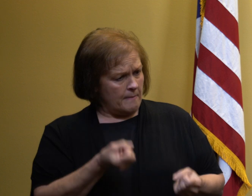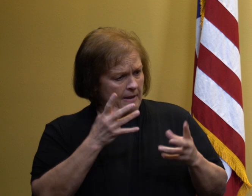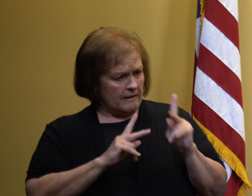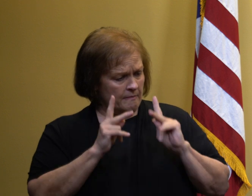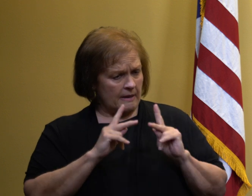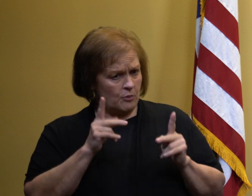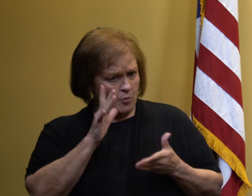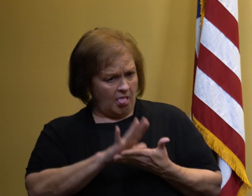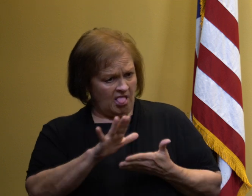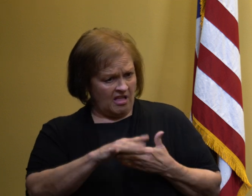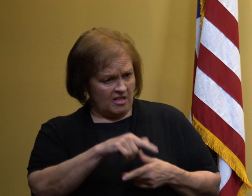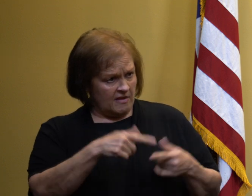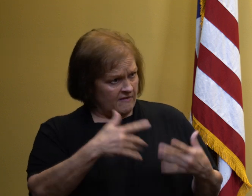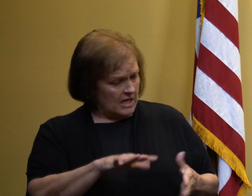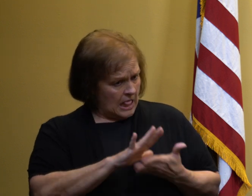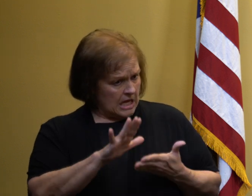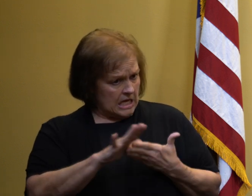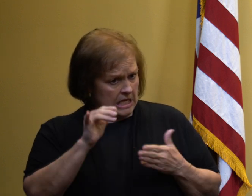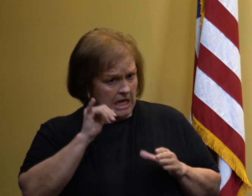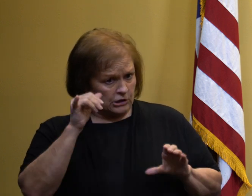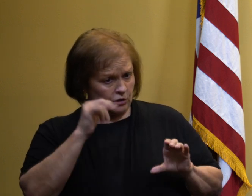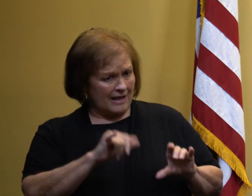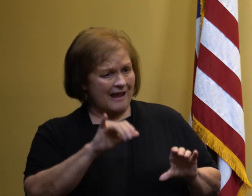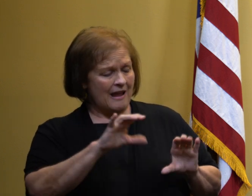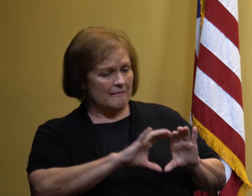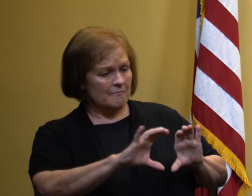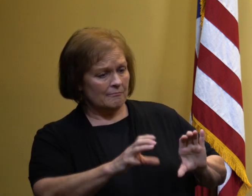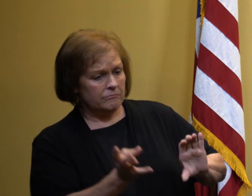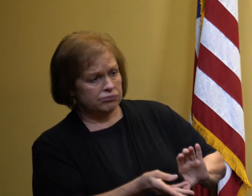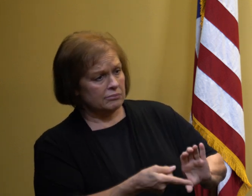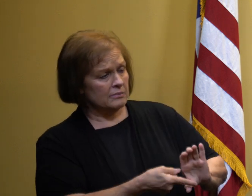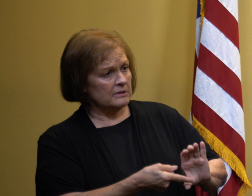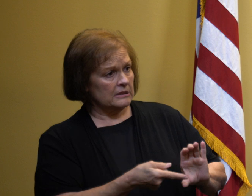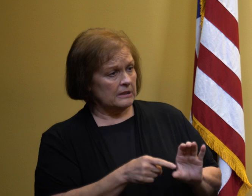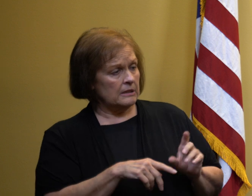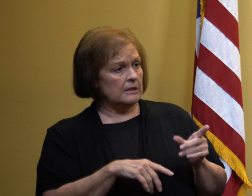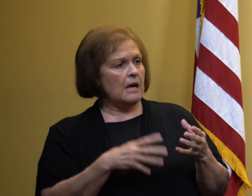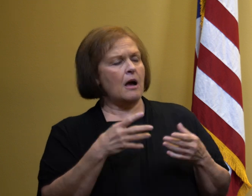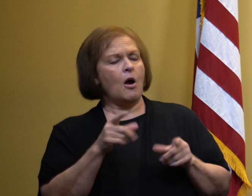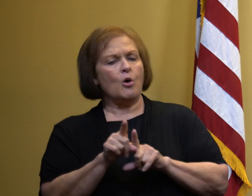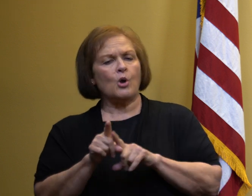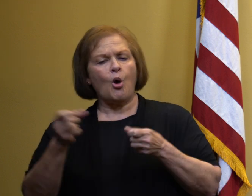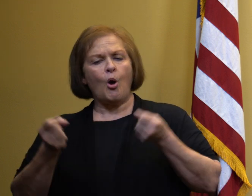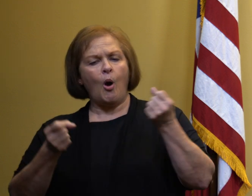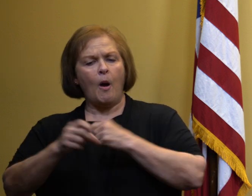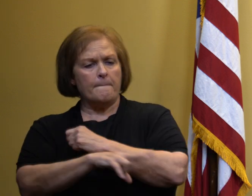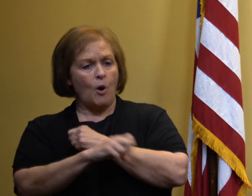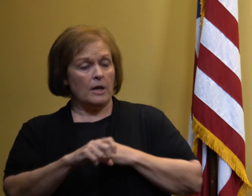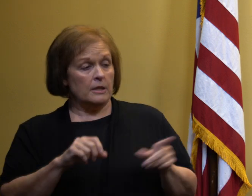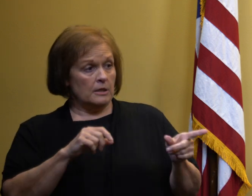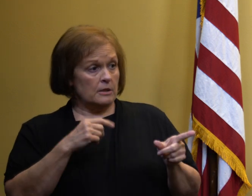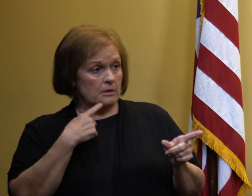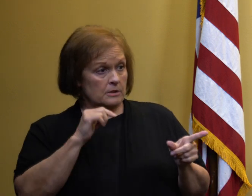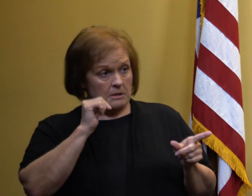have to clean those up, and were they cleaned out yesterday? And then I want to talk about, of course, car burglaries and break-ins. Tomorrow, the House